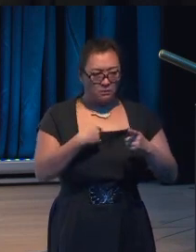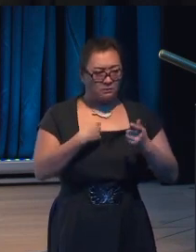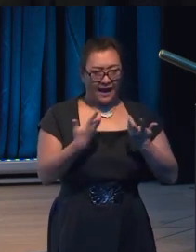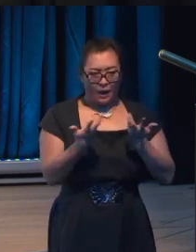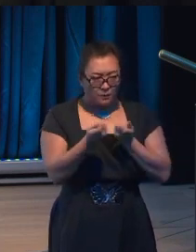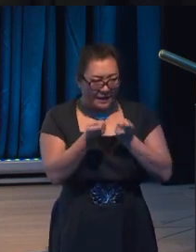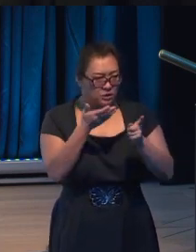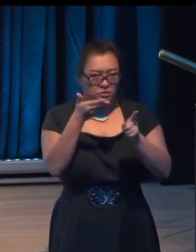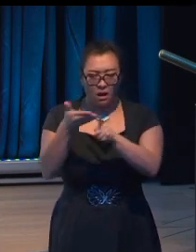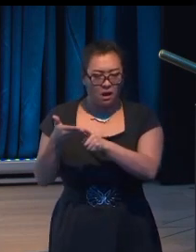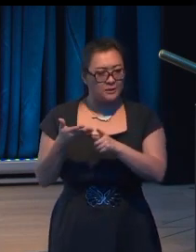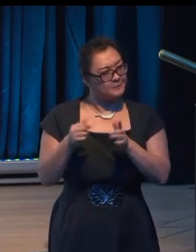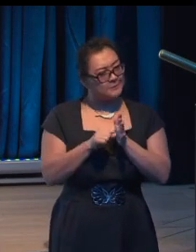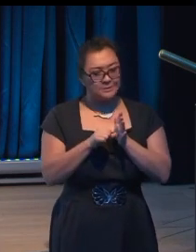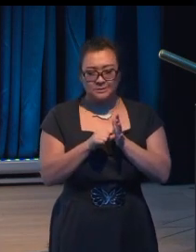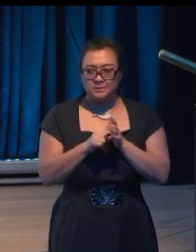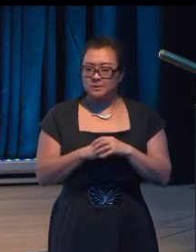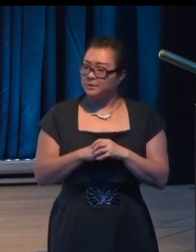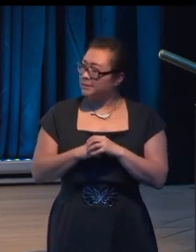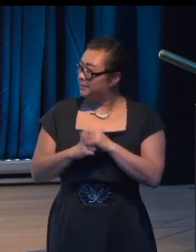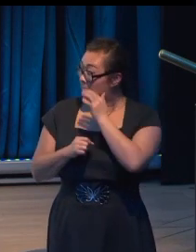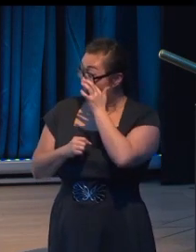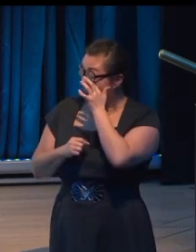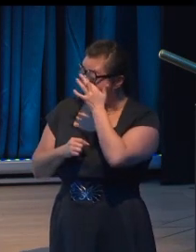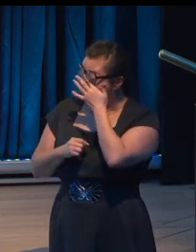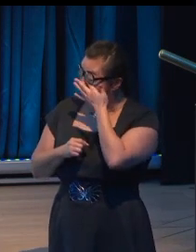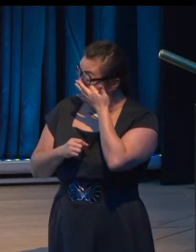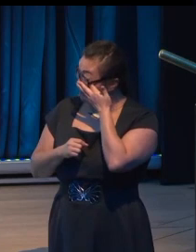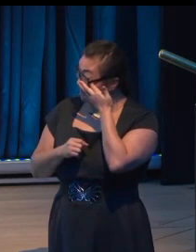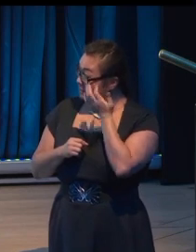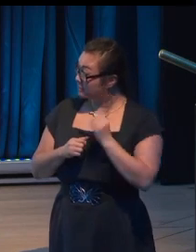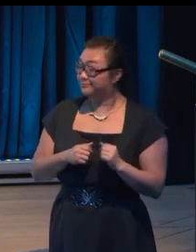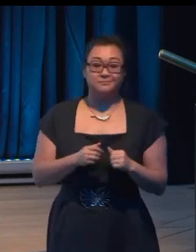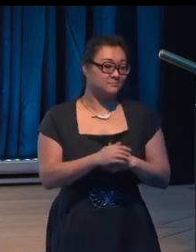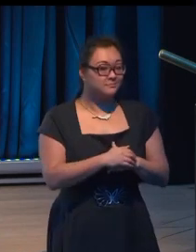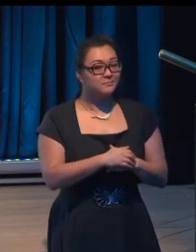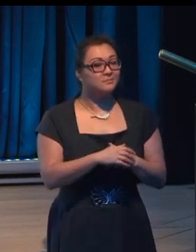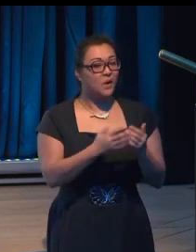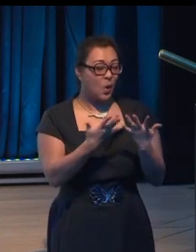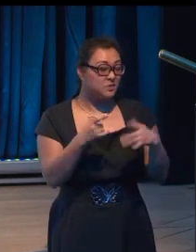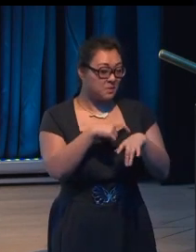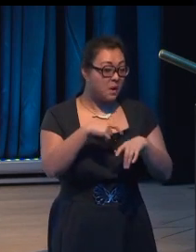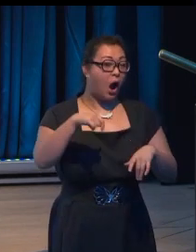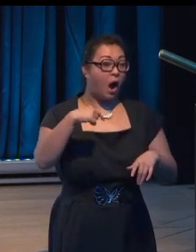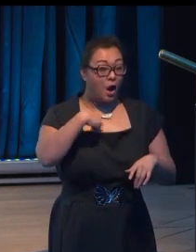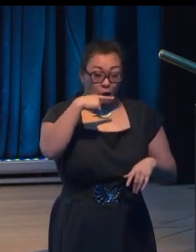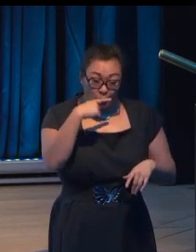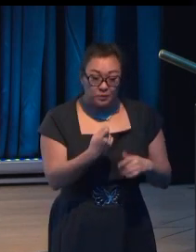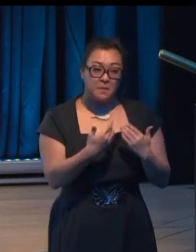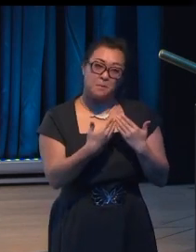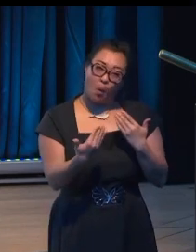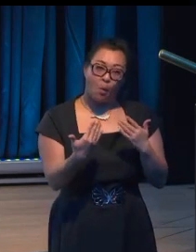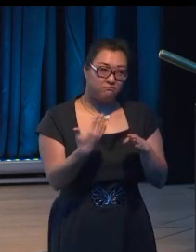I was taking on and managing. More than once, I could have been more effective and helped the rest of my team by proactively understanding my